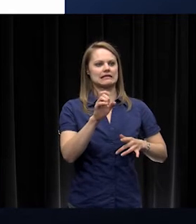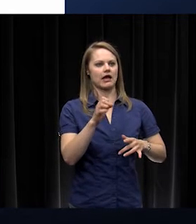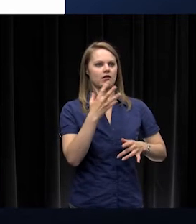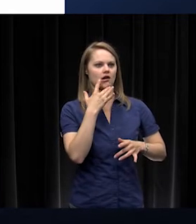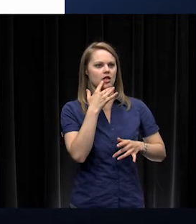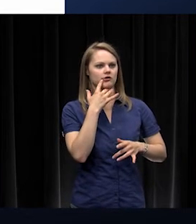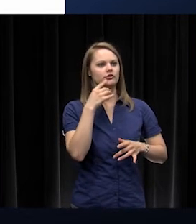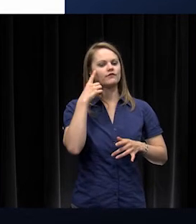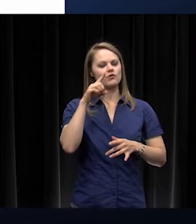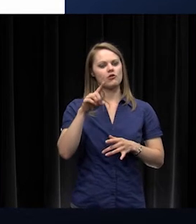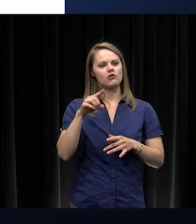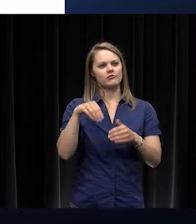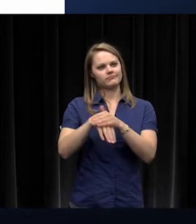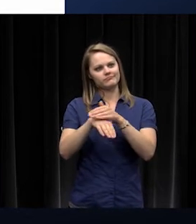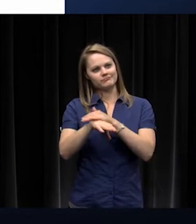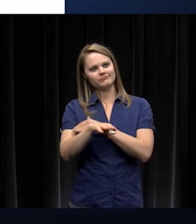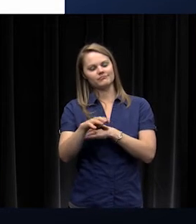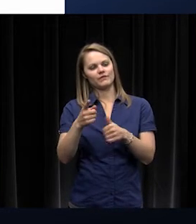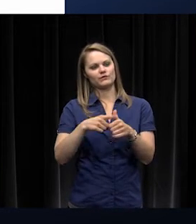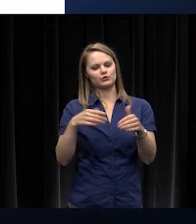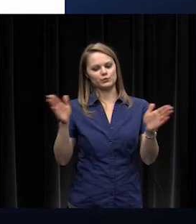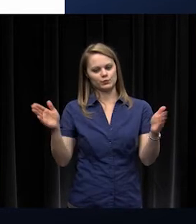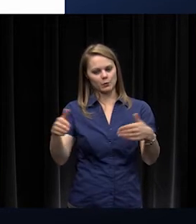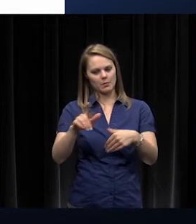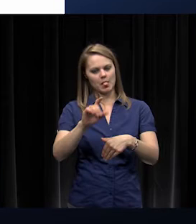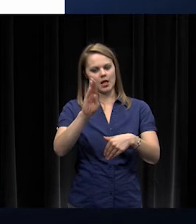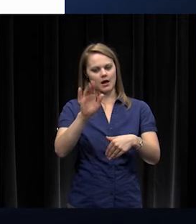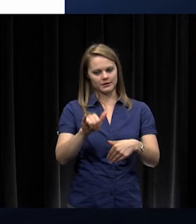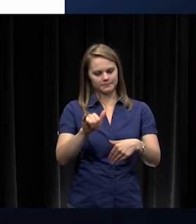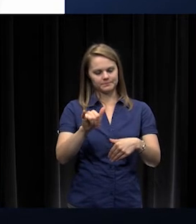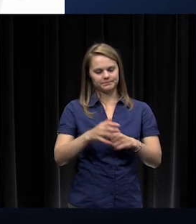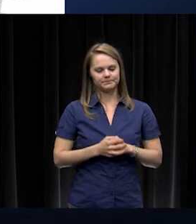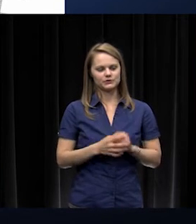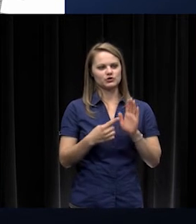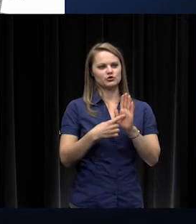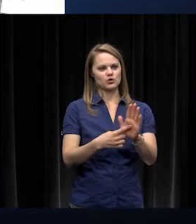entry lobby to kind of signify what we were doing on the outside of the building as well.